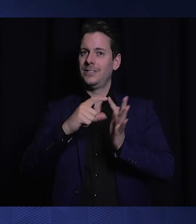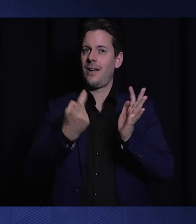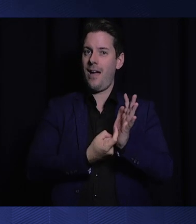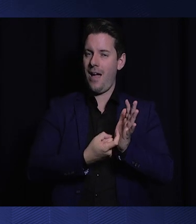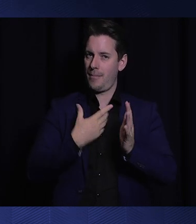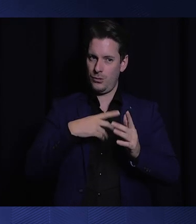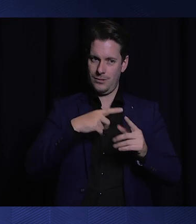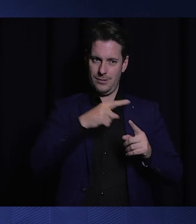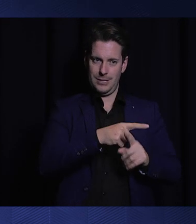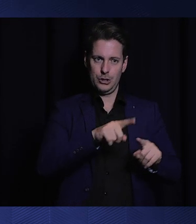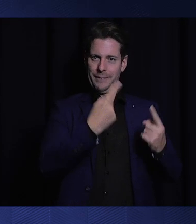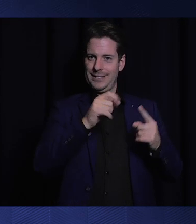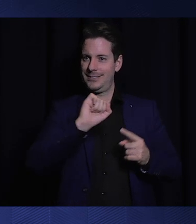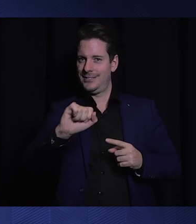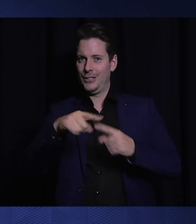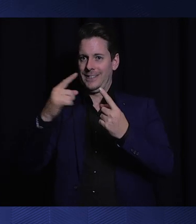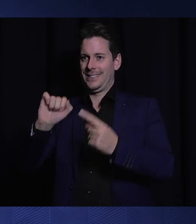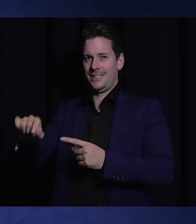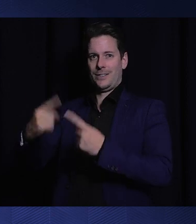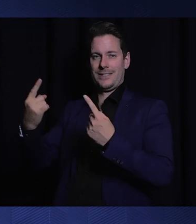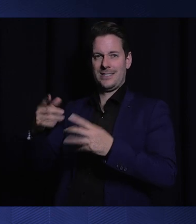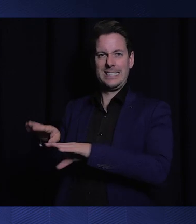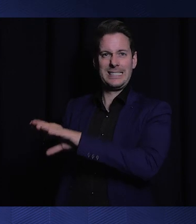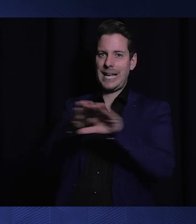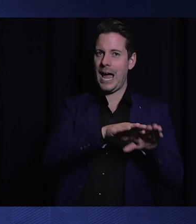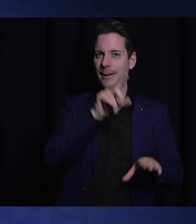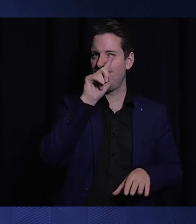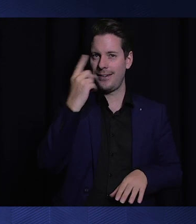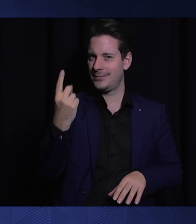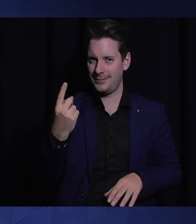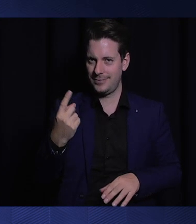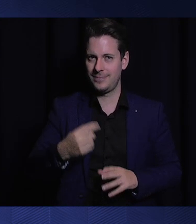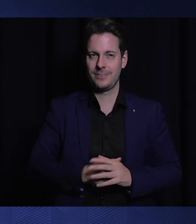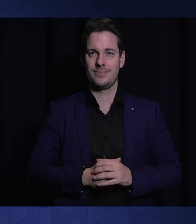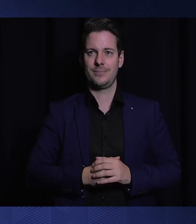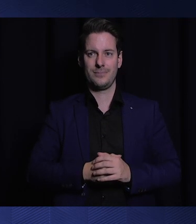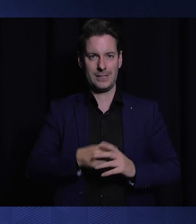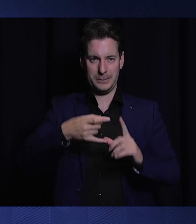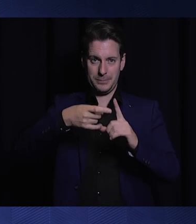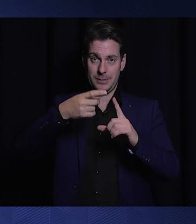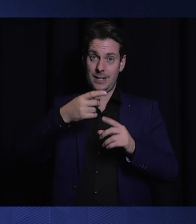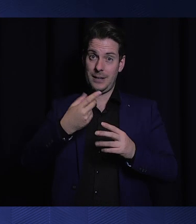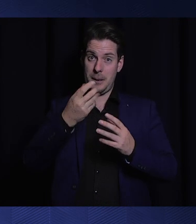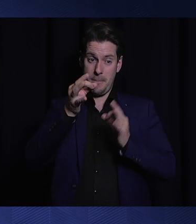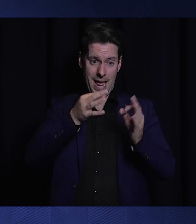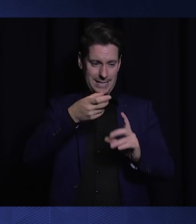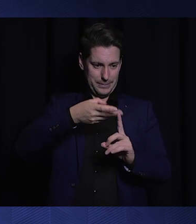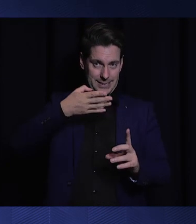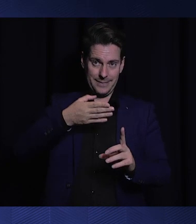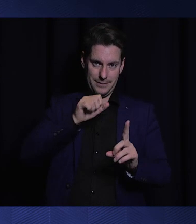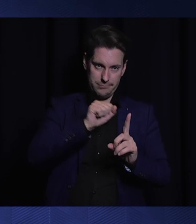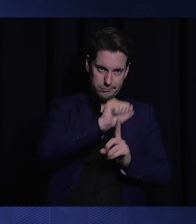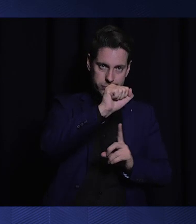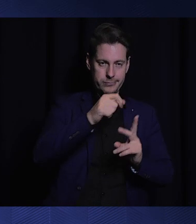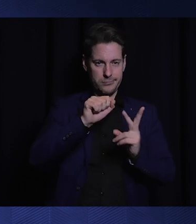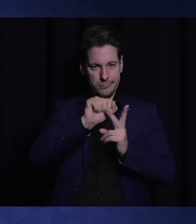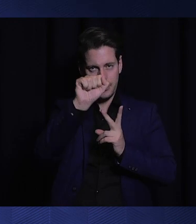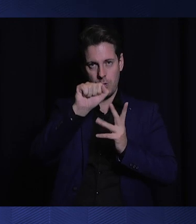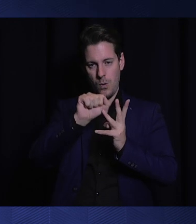village. So you cannot have one plan to cover all the 7 districts. You have one specific plan for each of the, all the 7